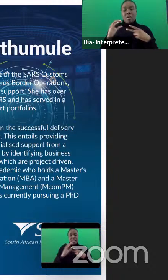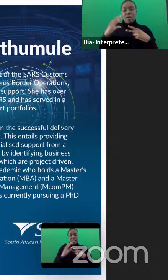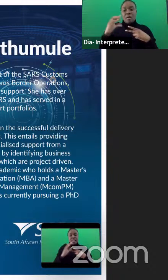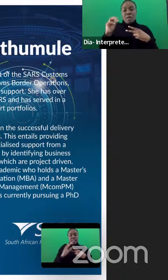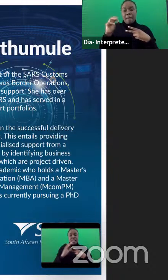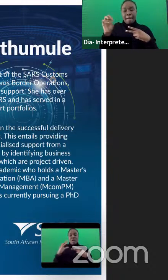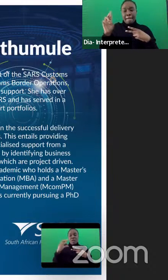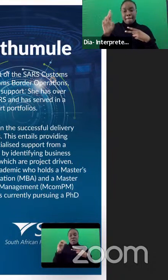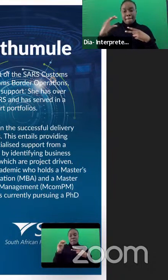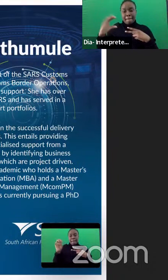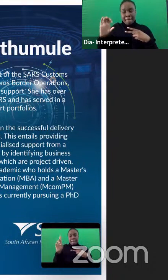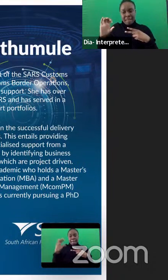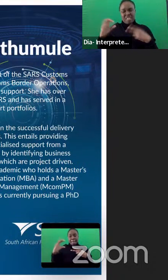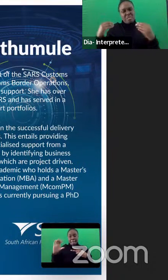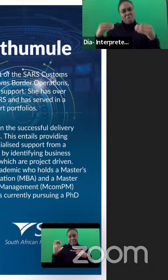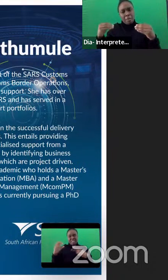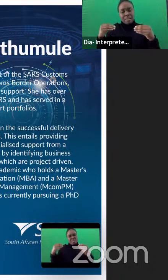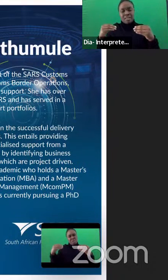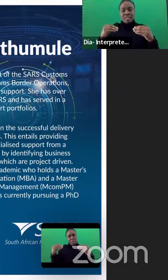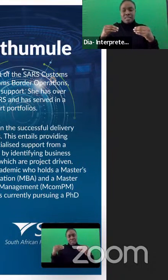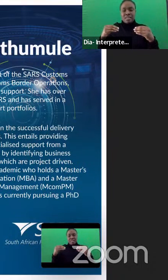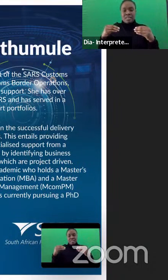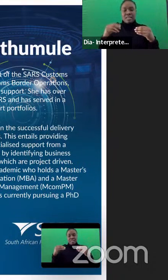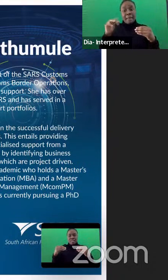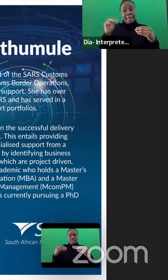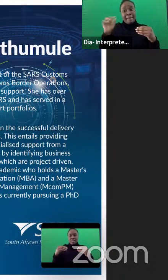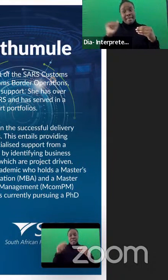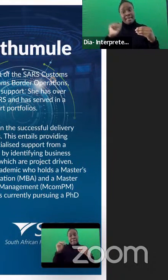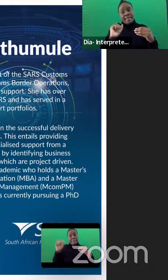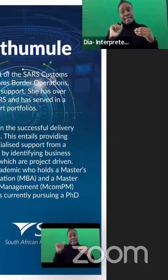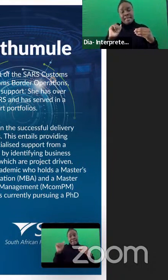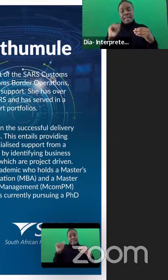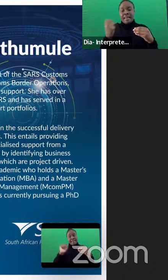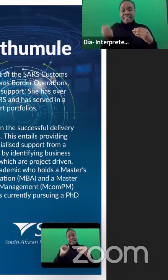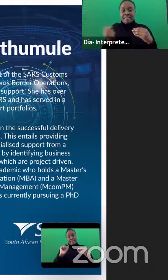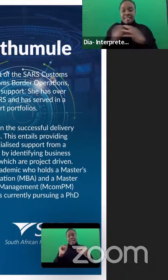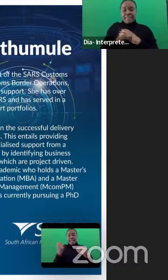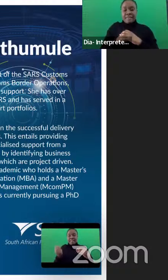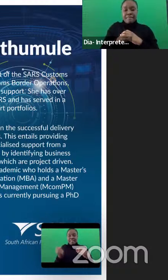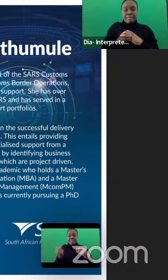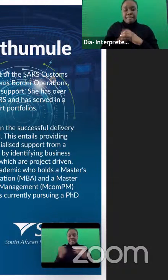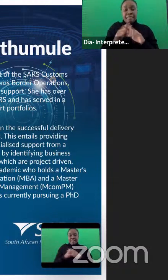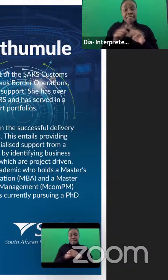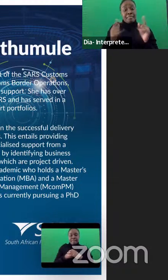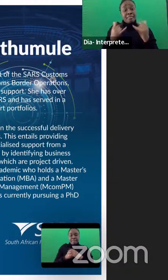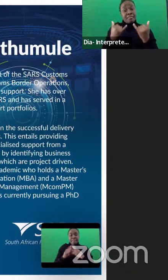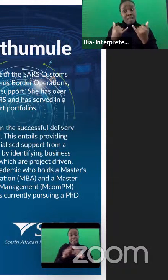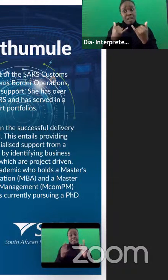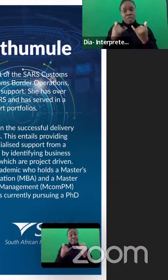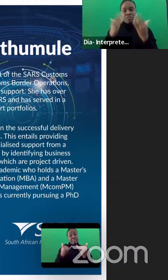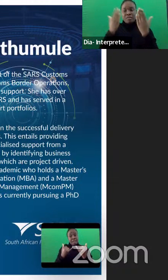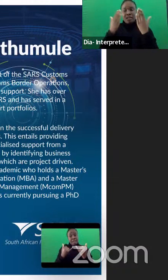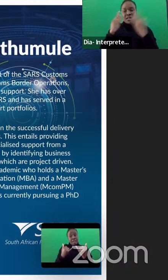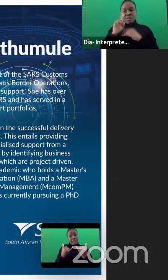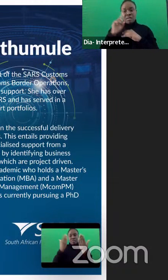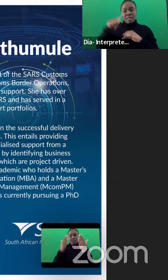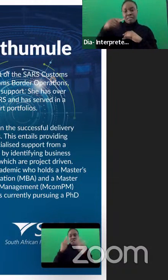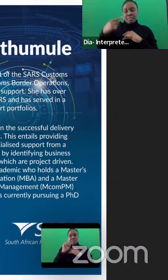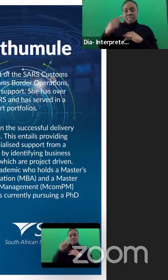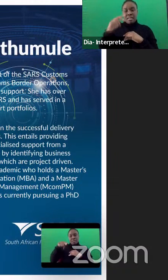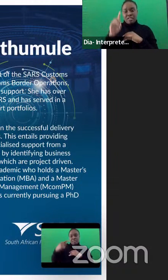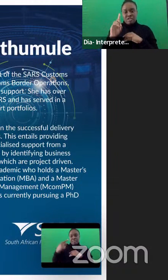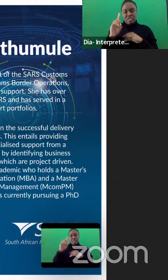management, among her accolades. Rachel is currently pursuing a PhD in her